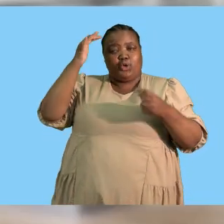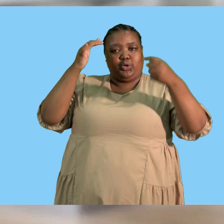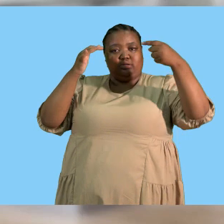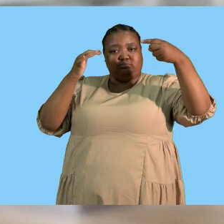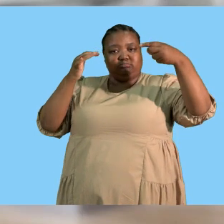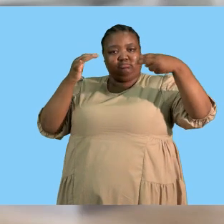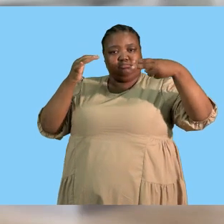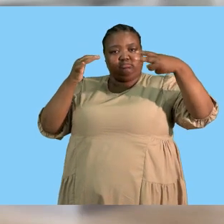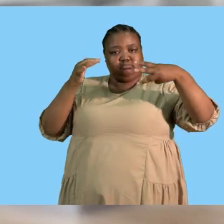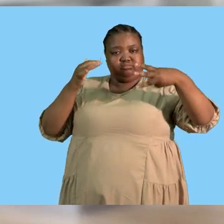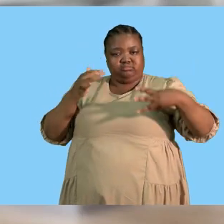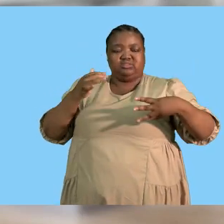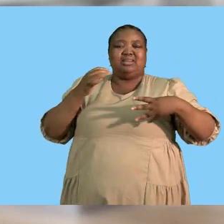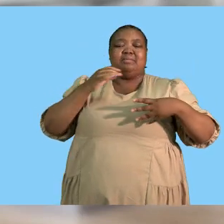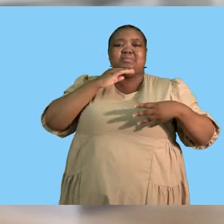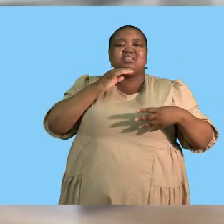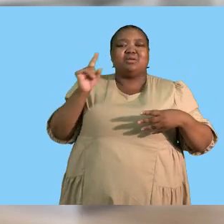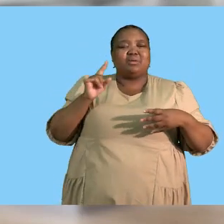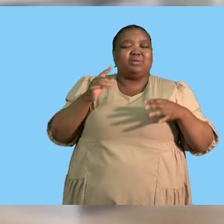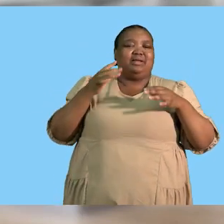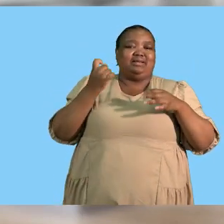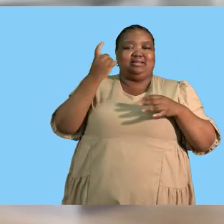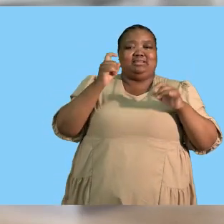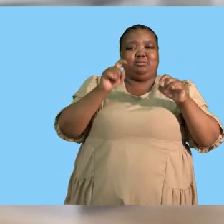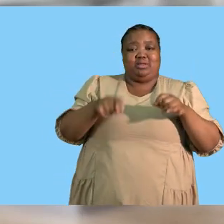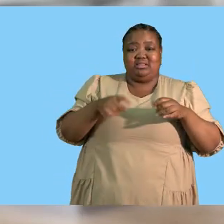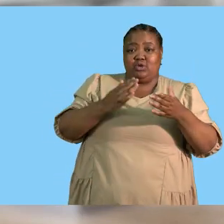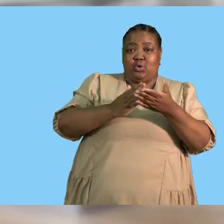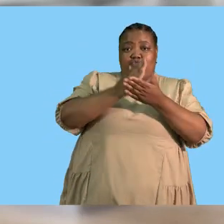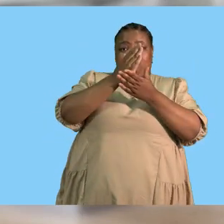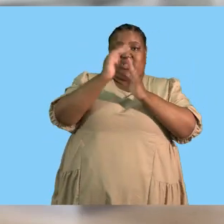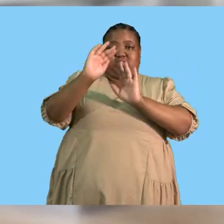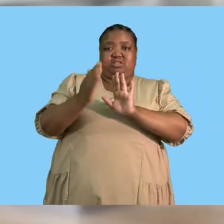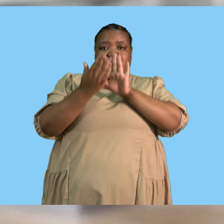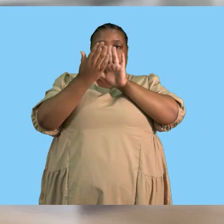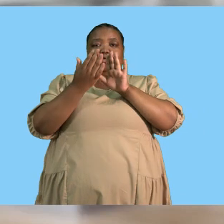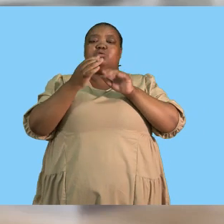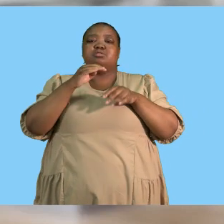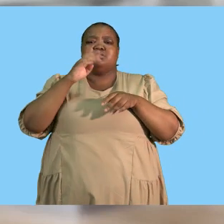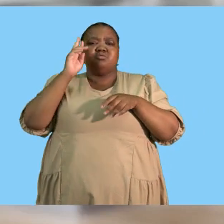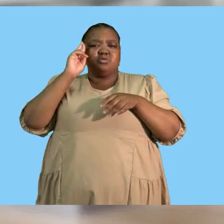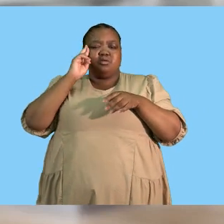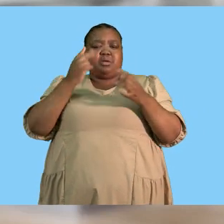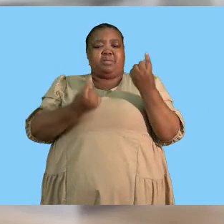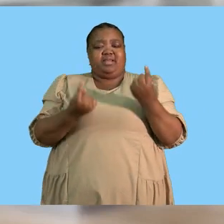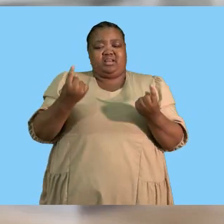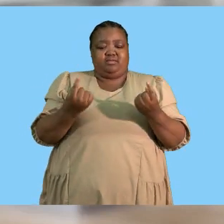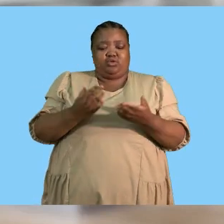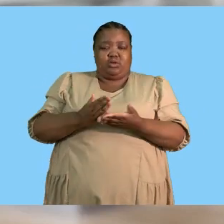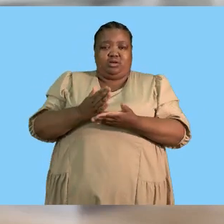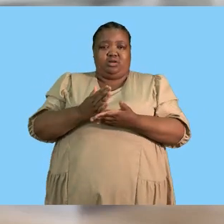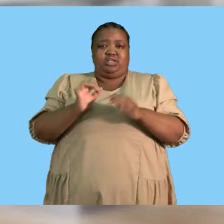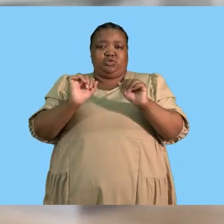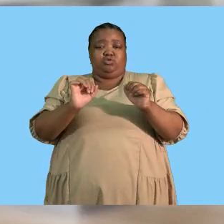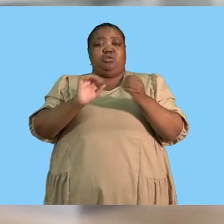theory. Now, for example, when we talk about the rights approach, you must remember that we are referring to your individual